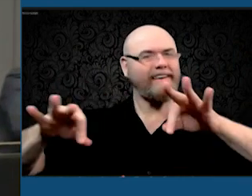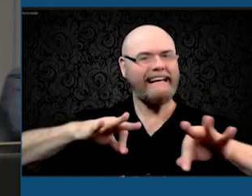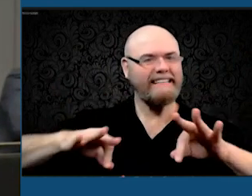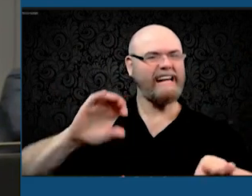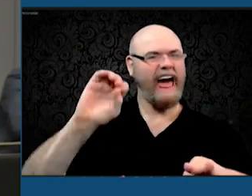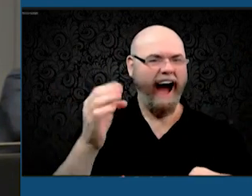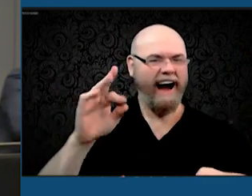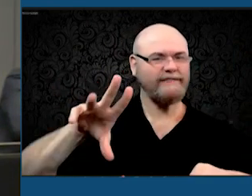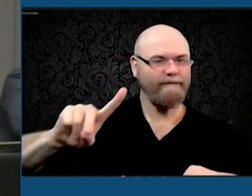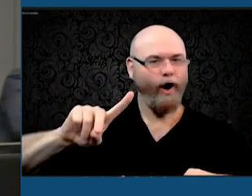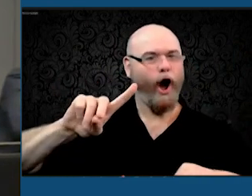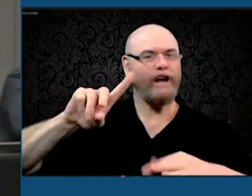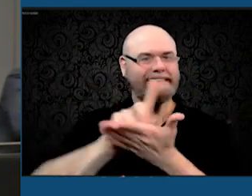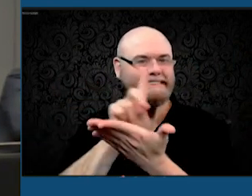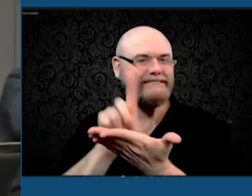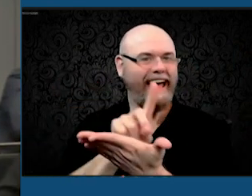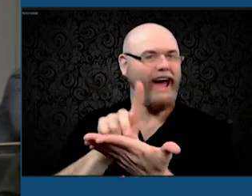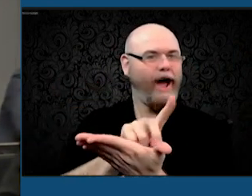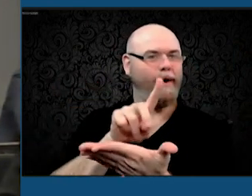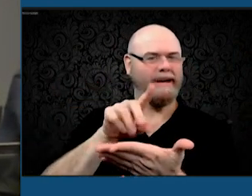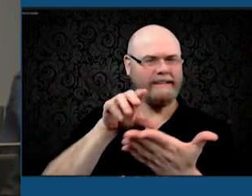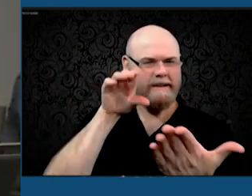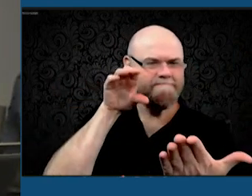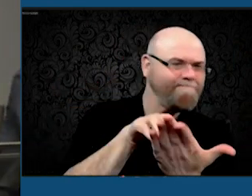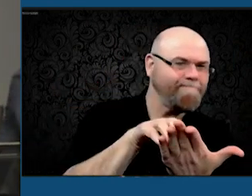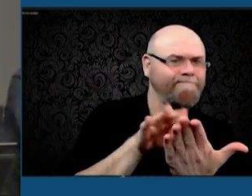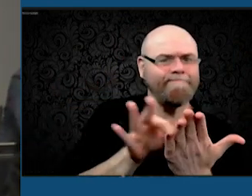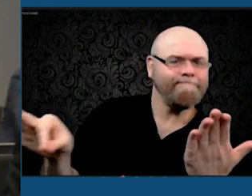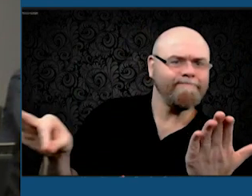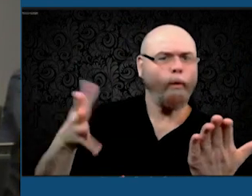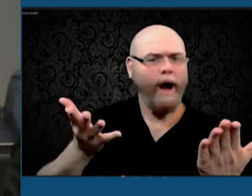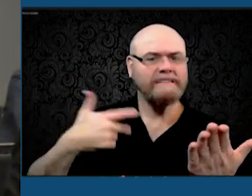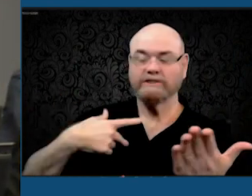Dictionary. Anger means this, disappointment means that.